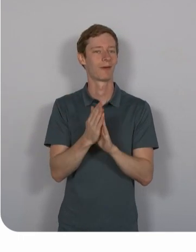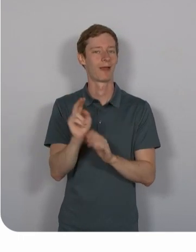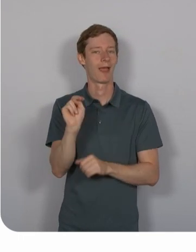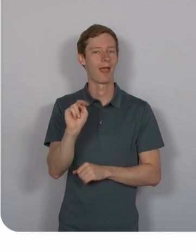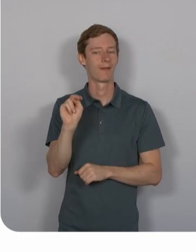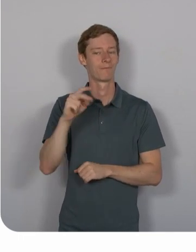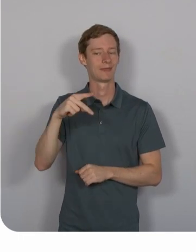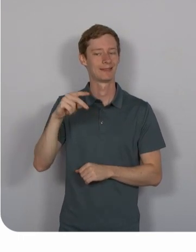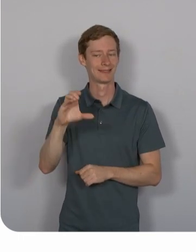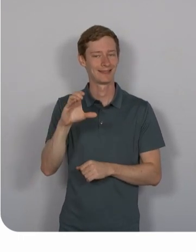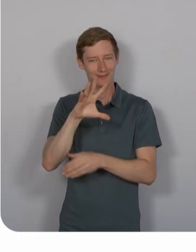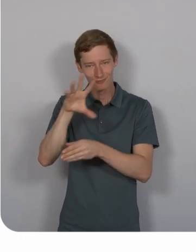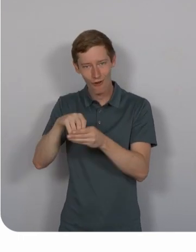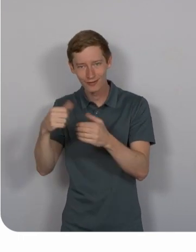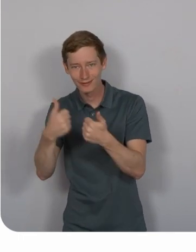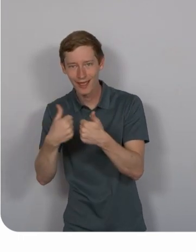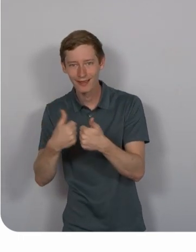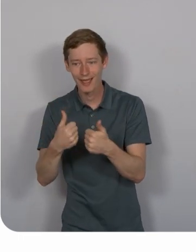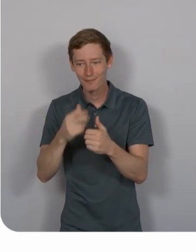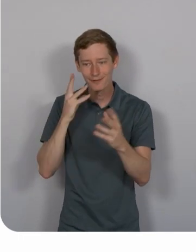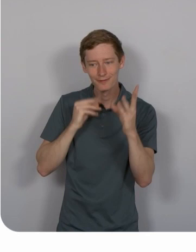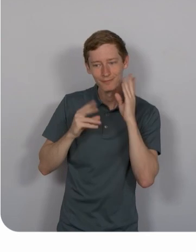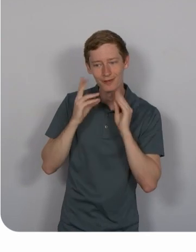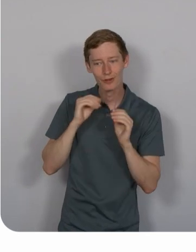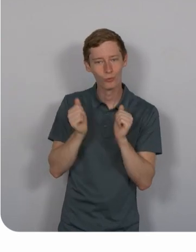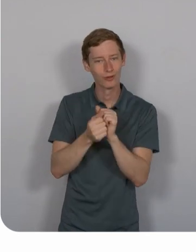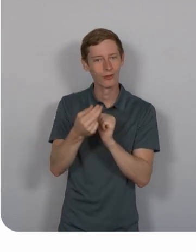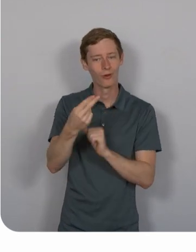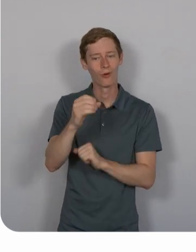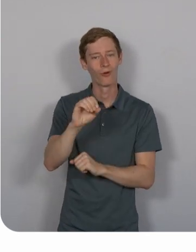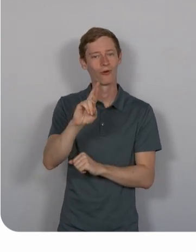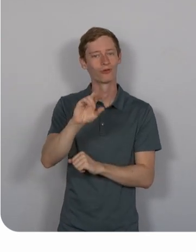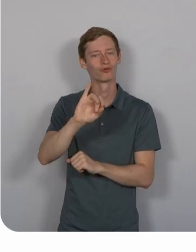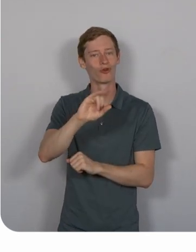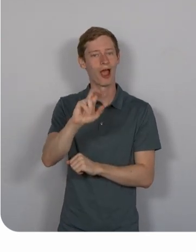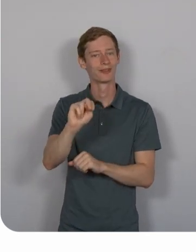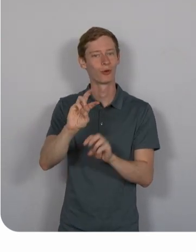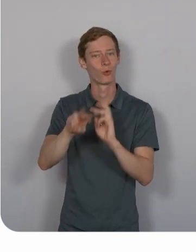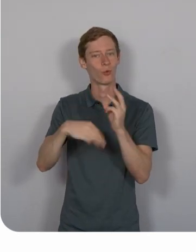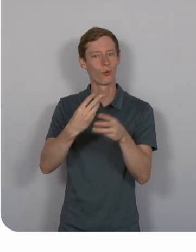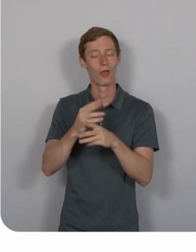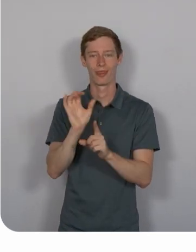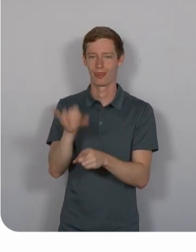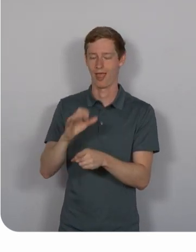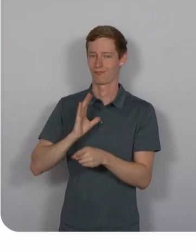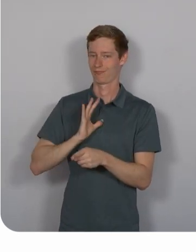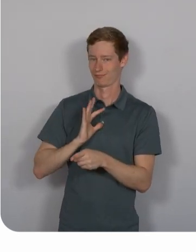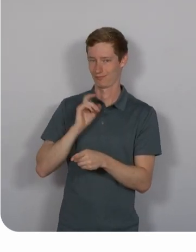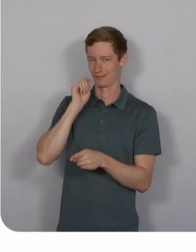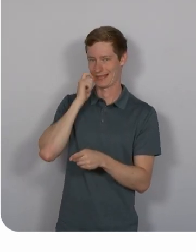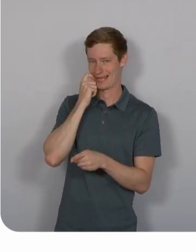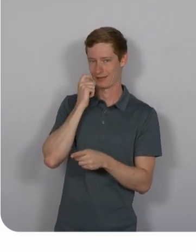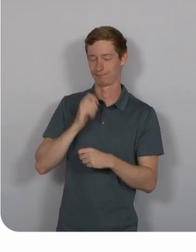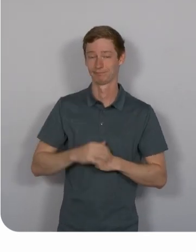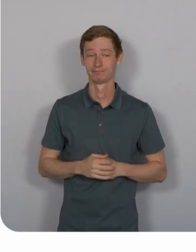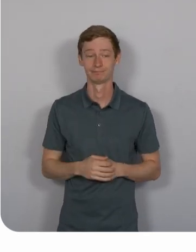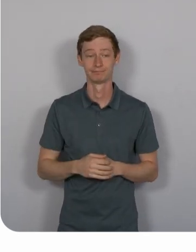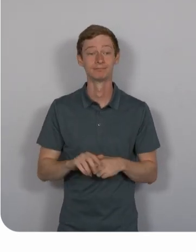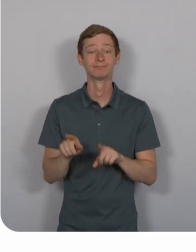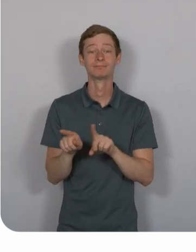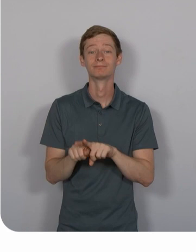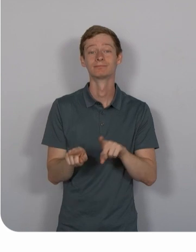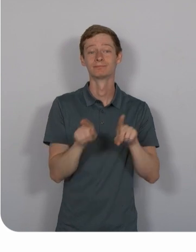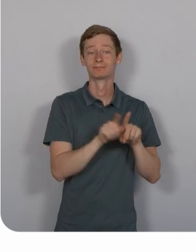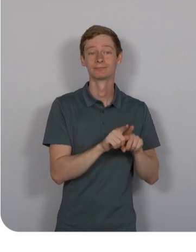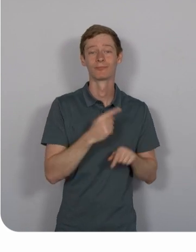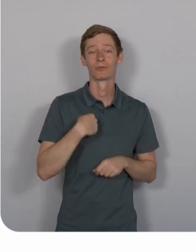and experiences that you build and all of the different Horizon worlds, and I think that that's going to be really neat. Now, in addition to this,